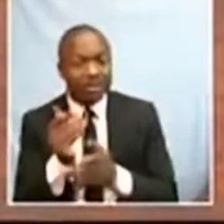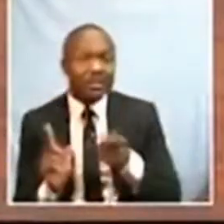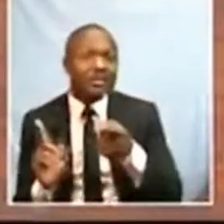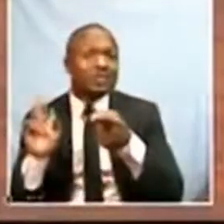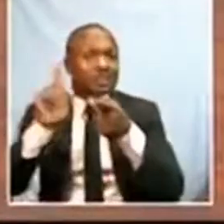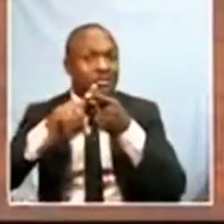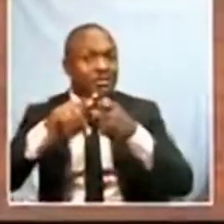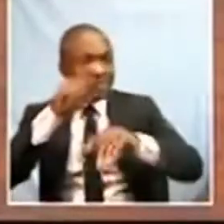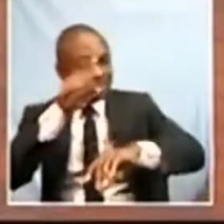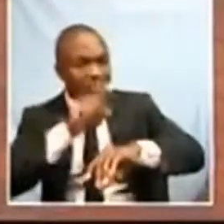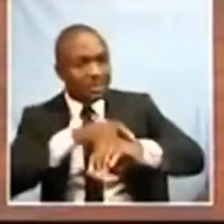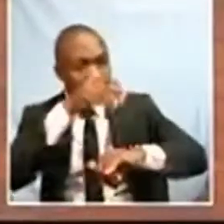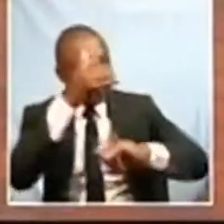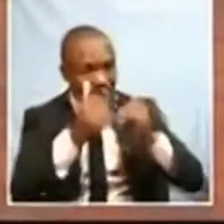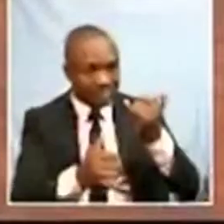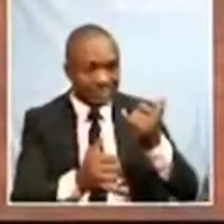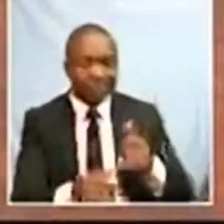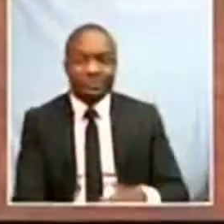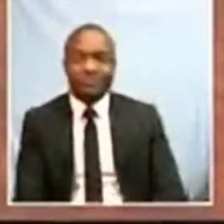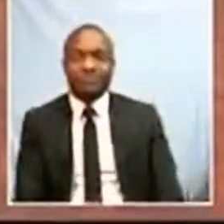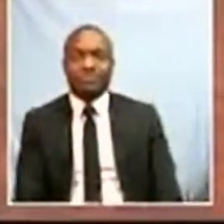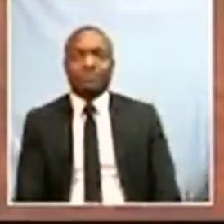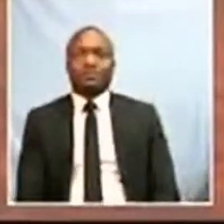period actually finishes?